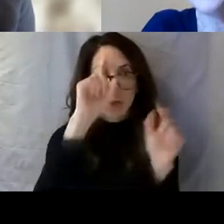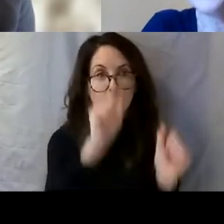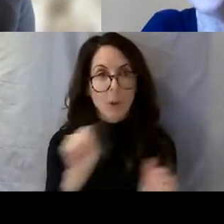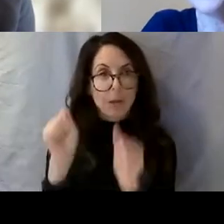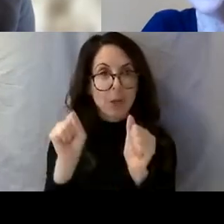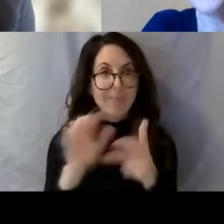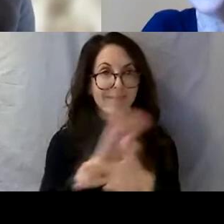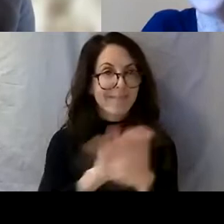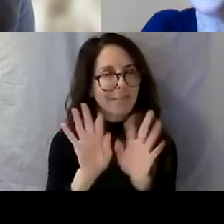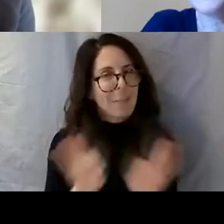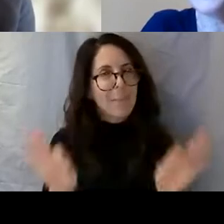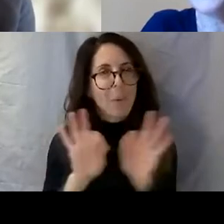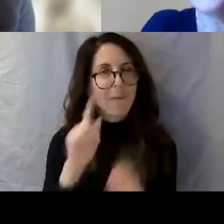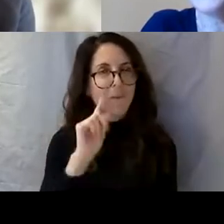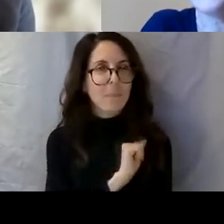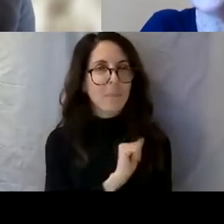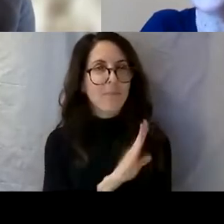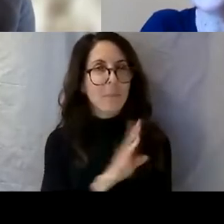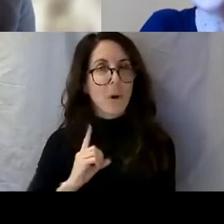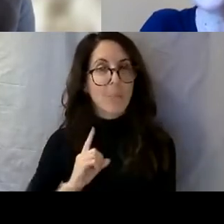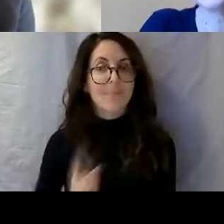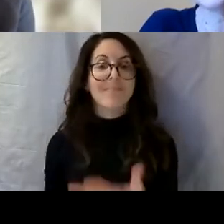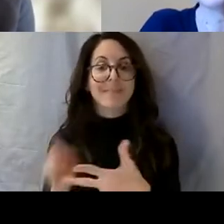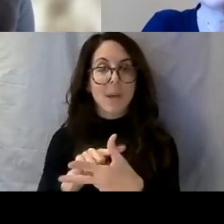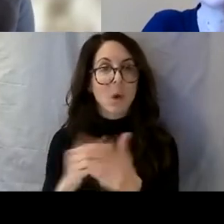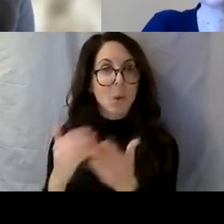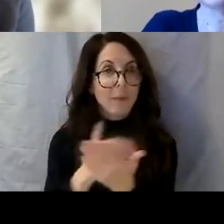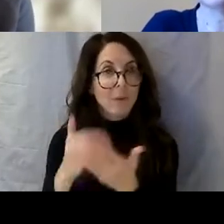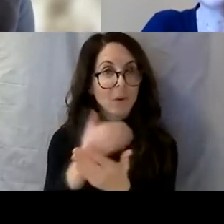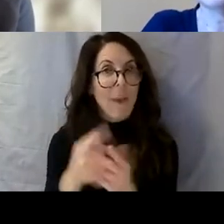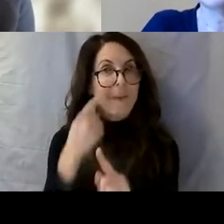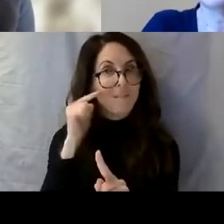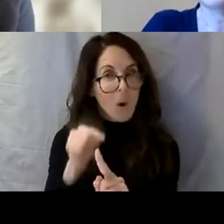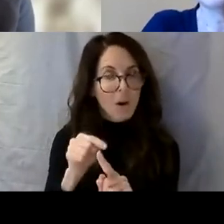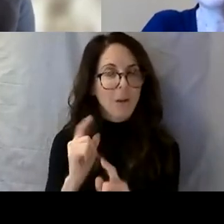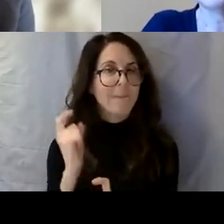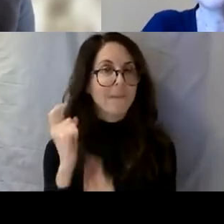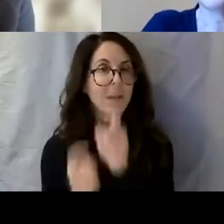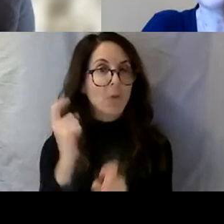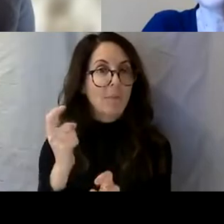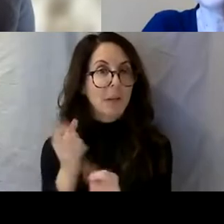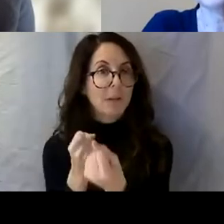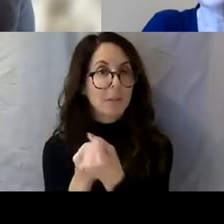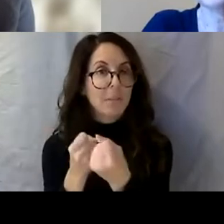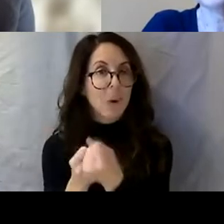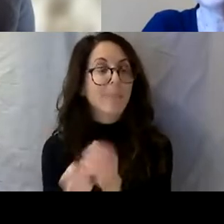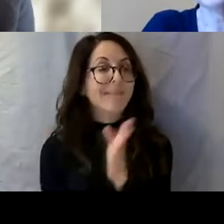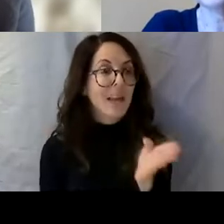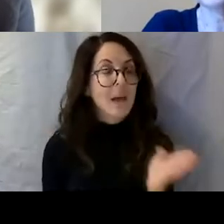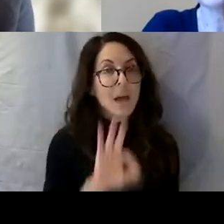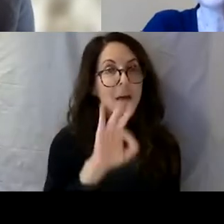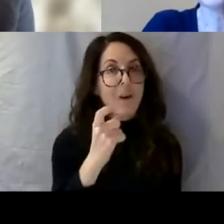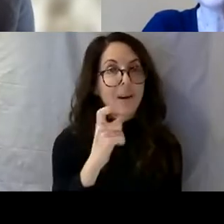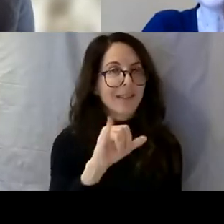important to the board. So under revenue raising, especially for philanthropic support, I think Fox style thinking suggests